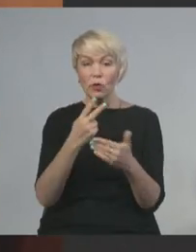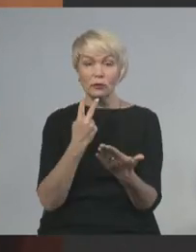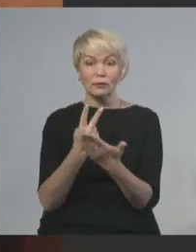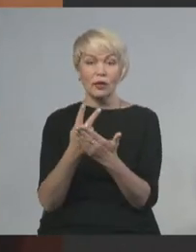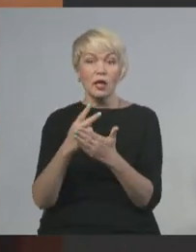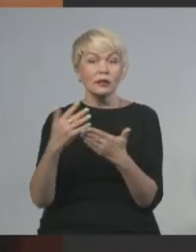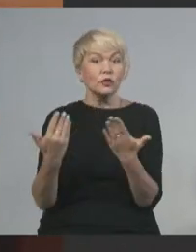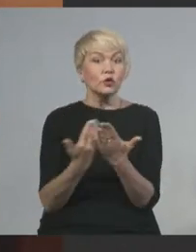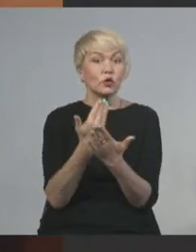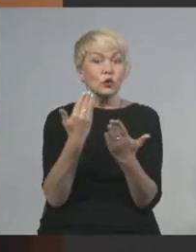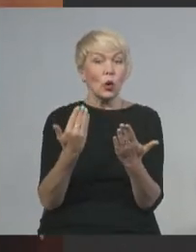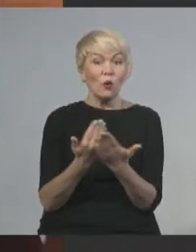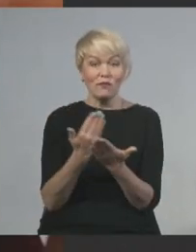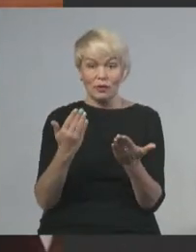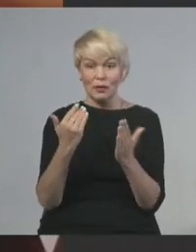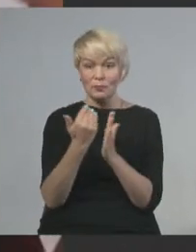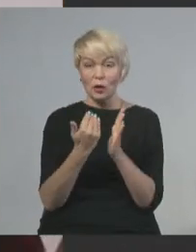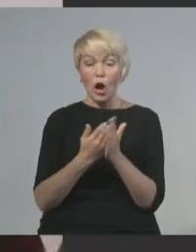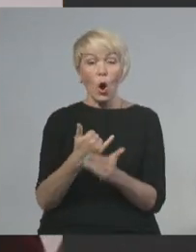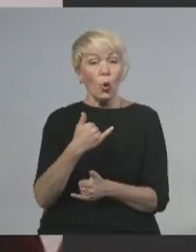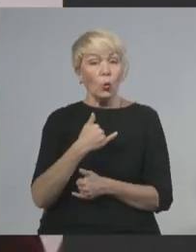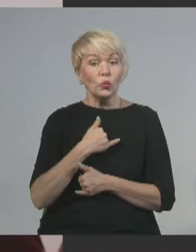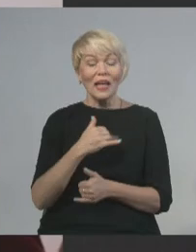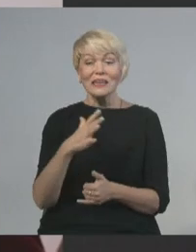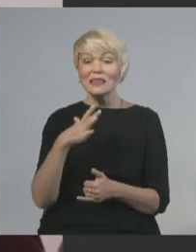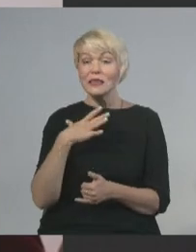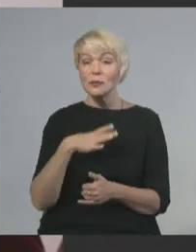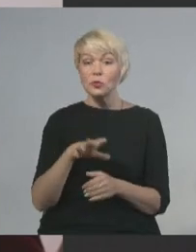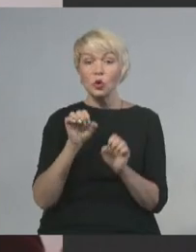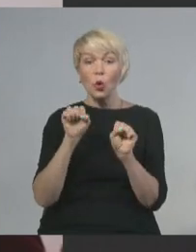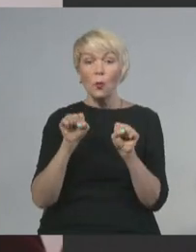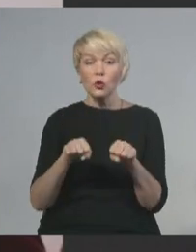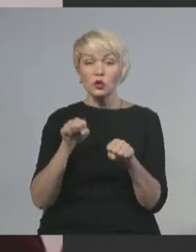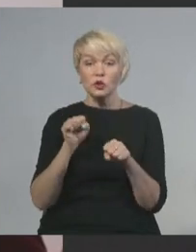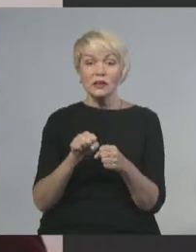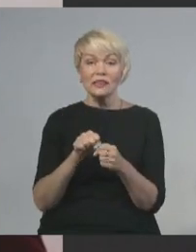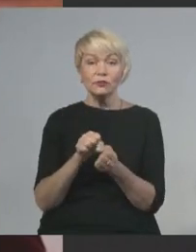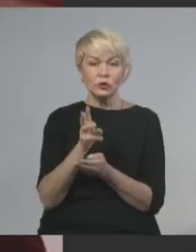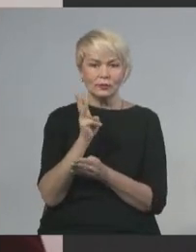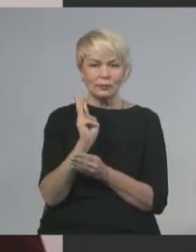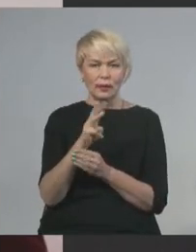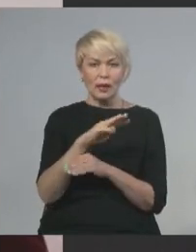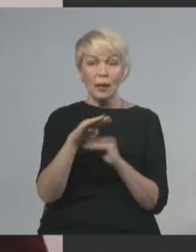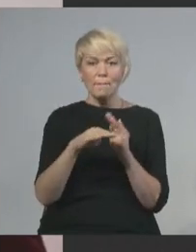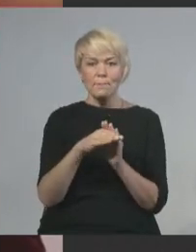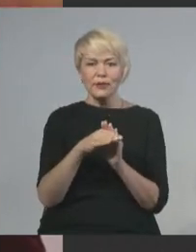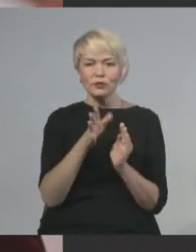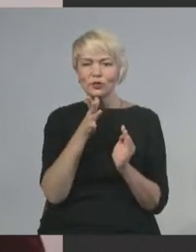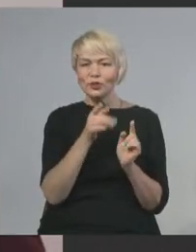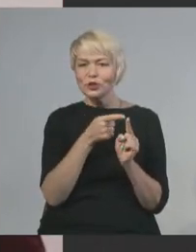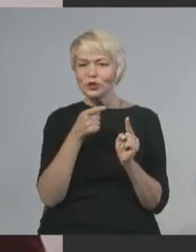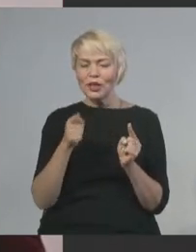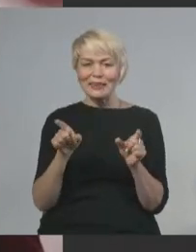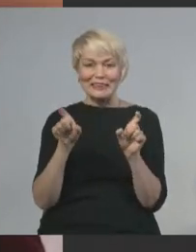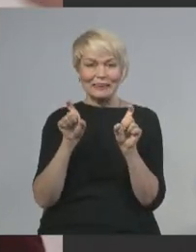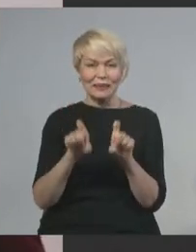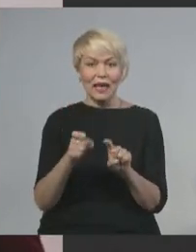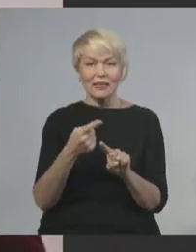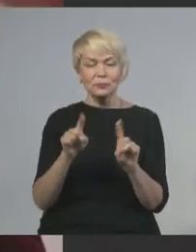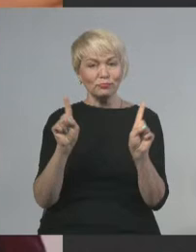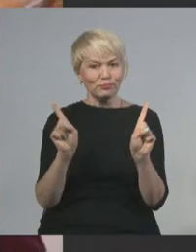programs that were and and that would give us a way to think in another way with other